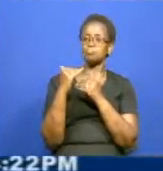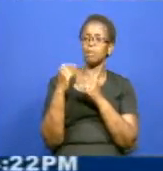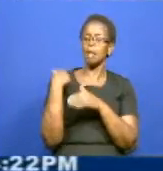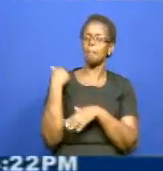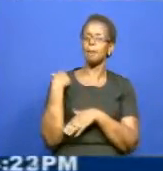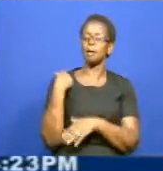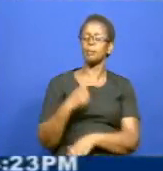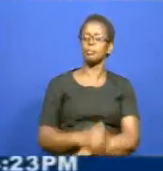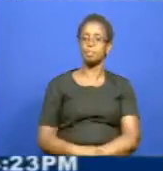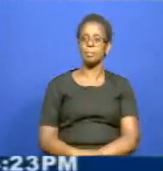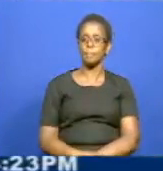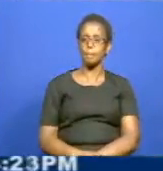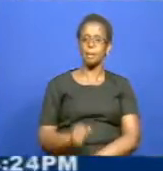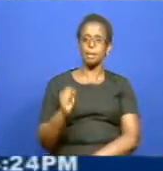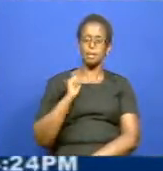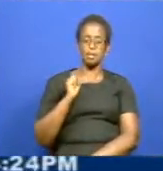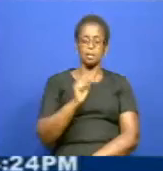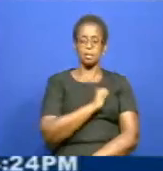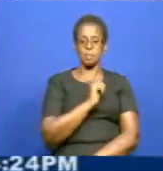Kwamboka,